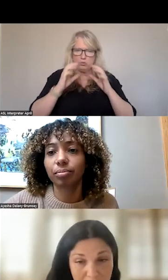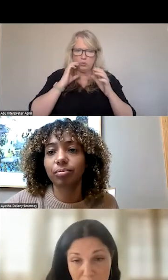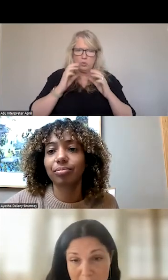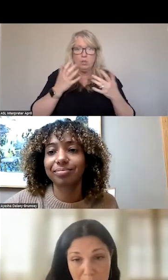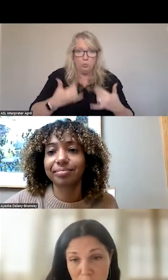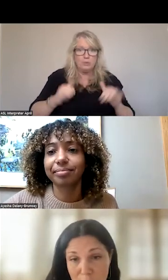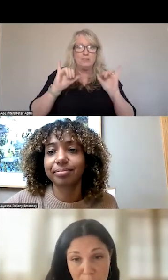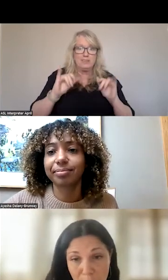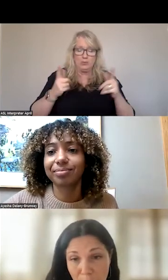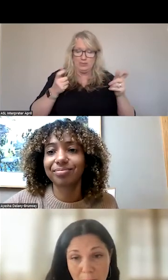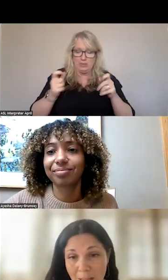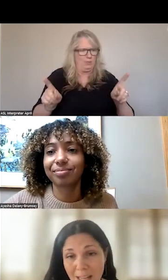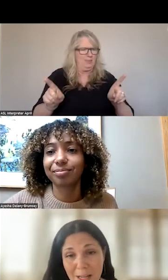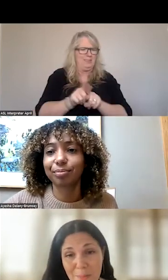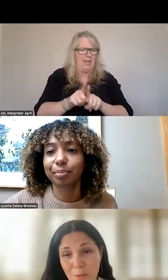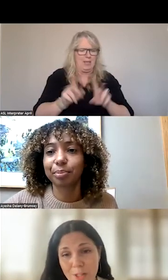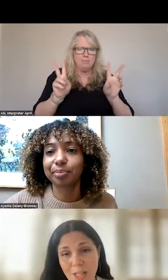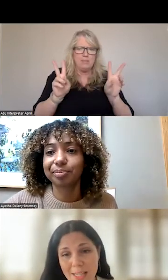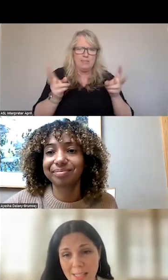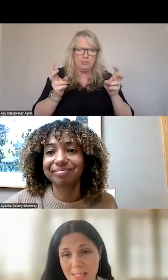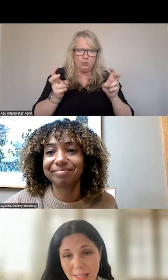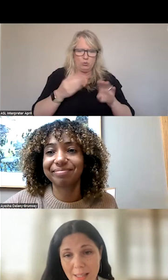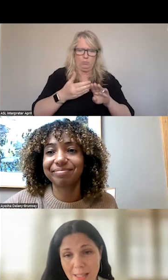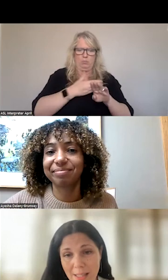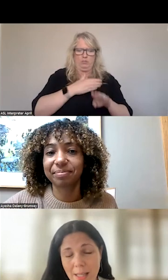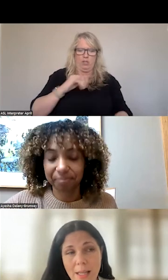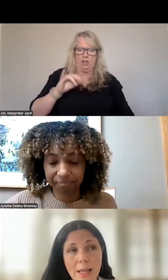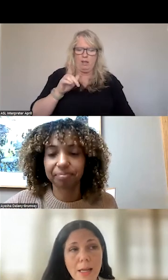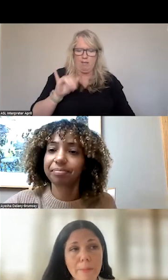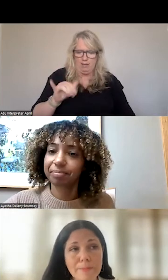still dealing with the same issues that we were before July 16th.